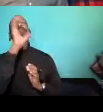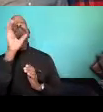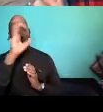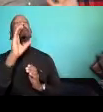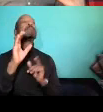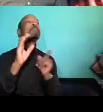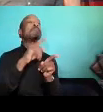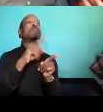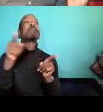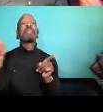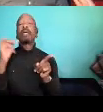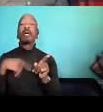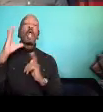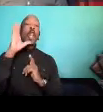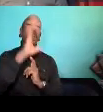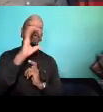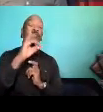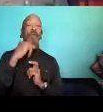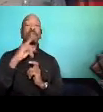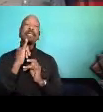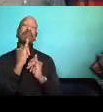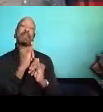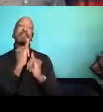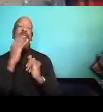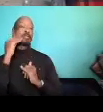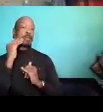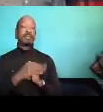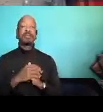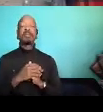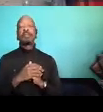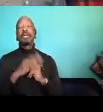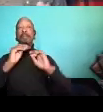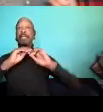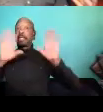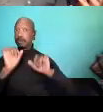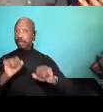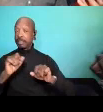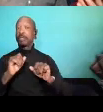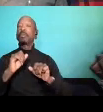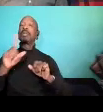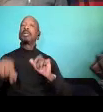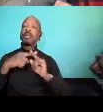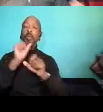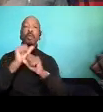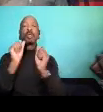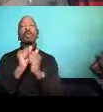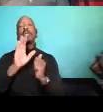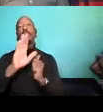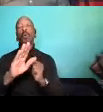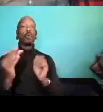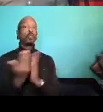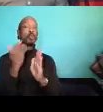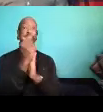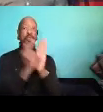experience, be as specific as possible when you're working with your attorney. And to that end, we